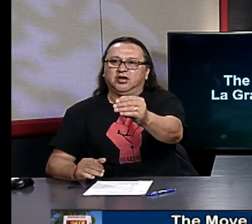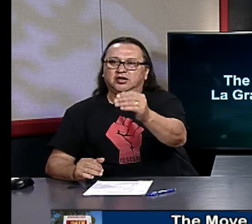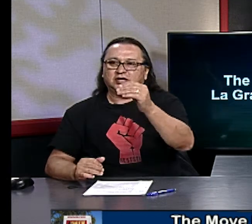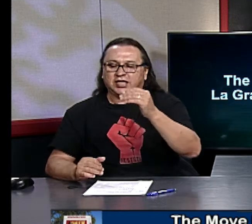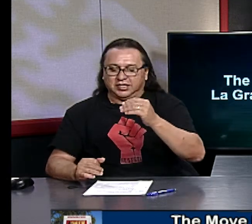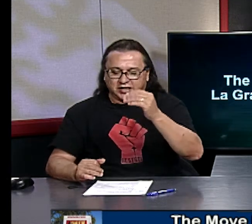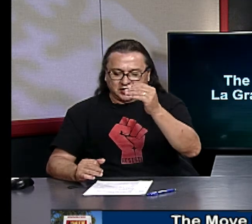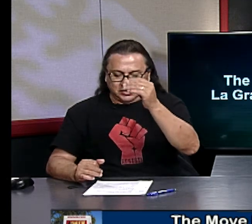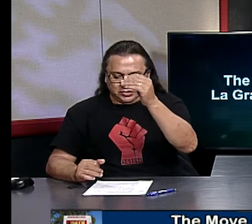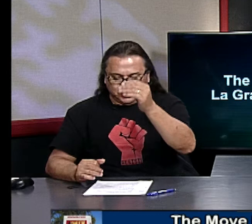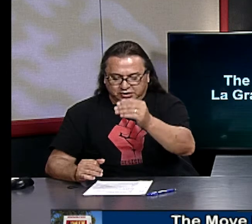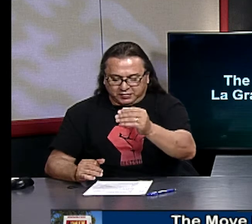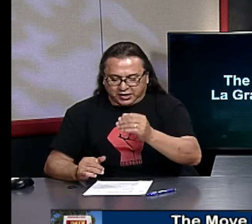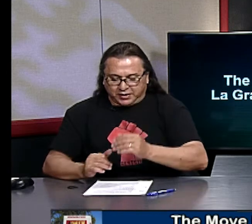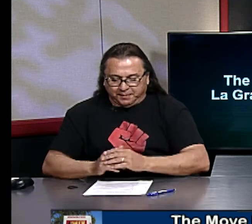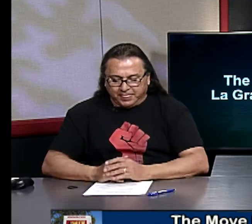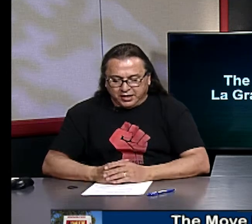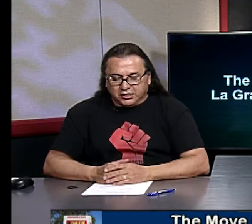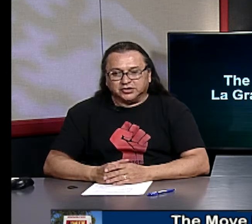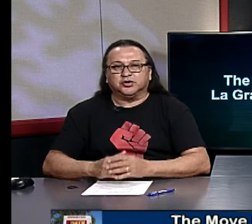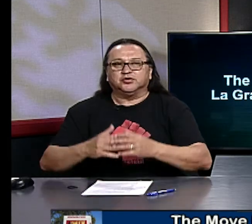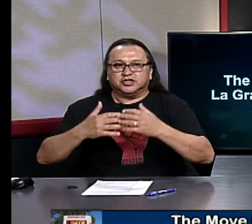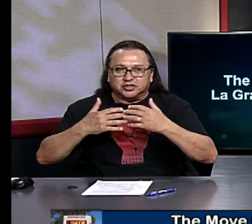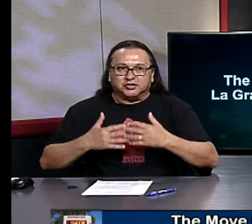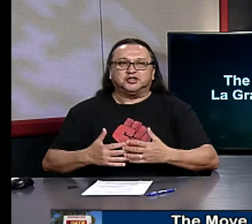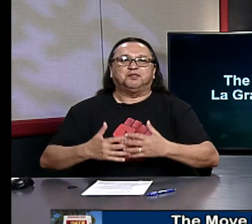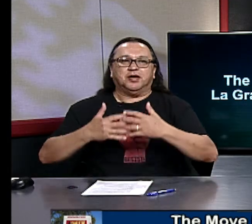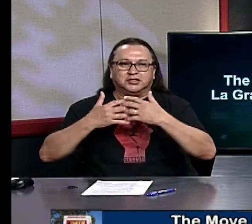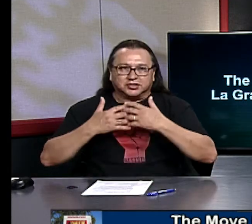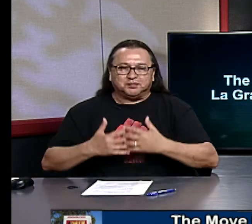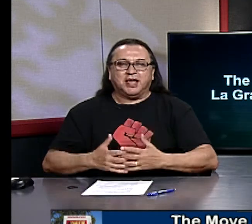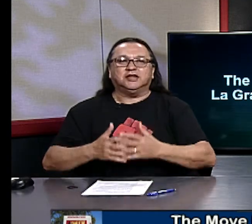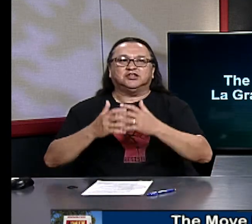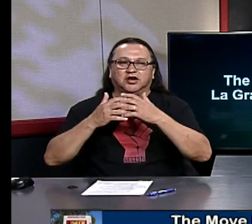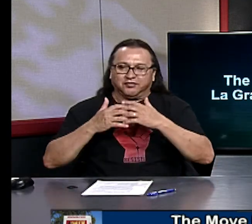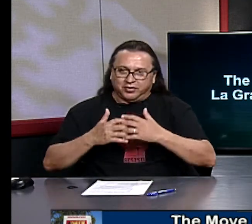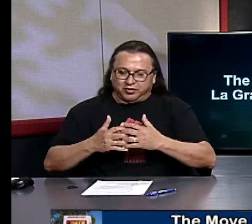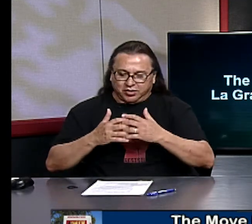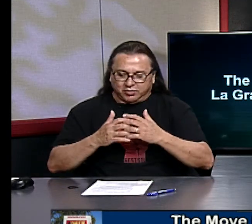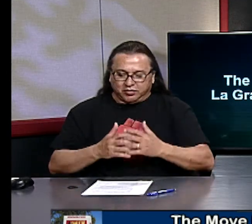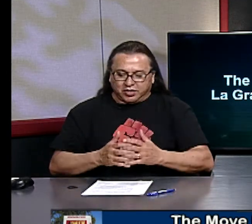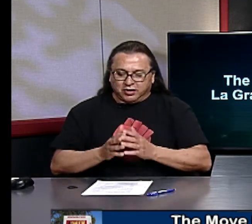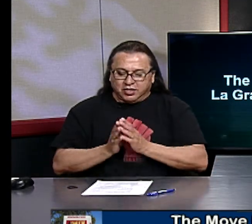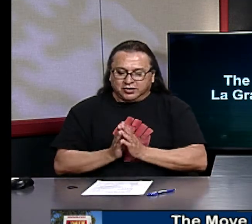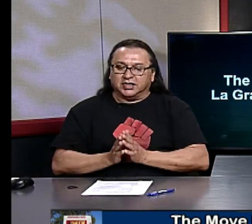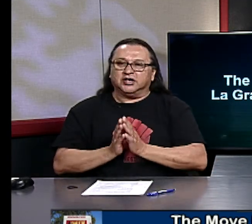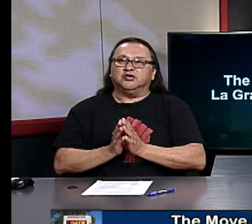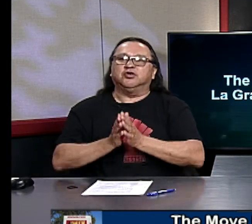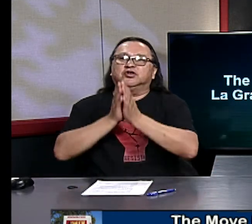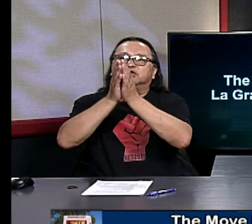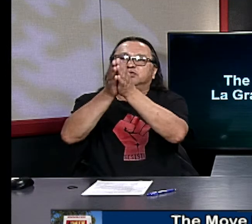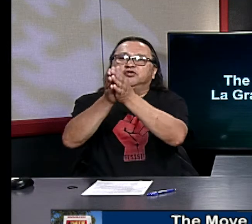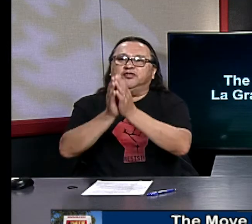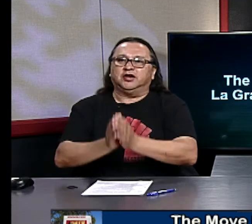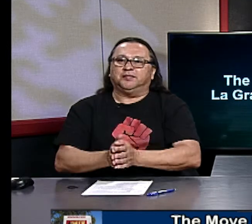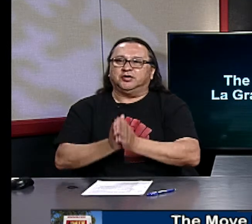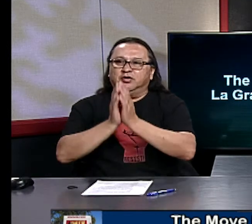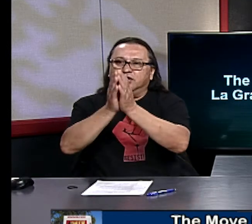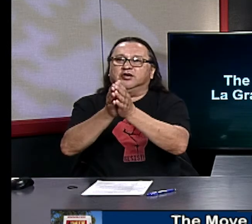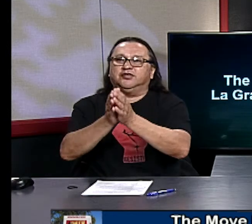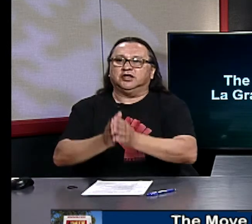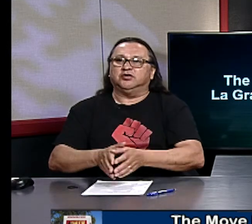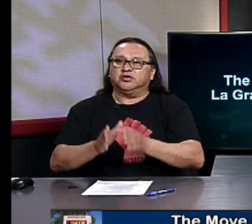will call La Gran Chichimeca. So the Spanish are very well aware that in order to move